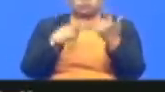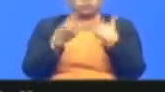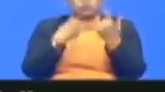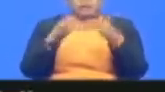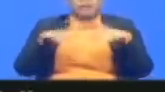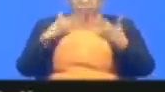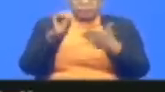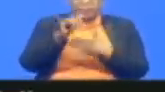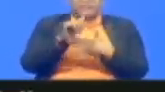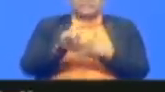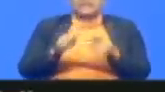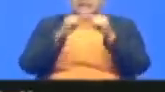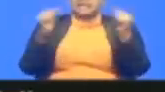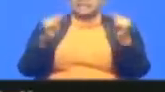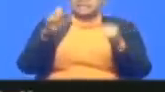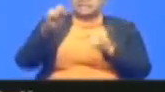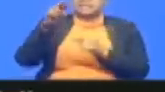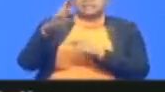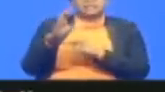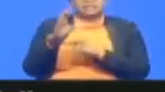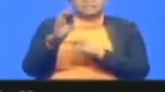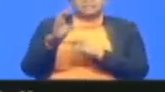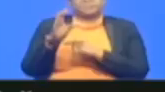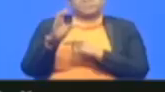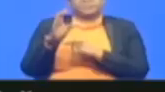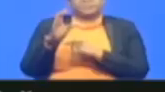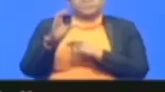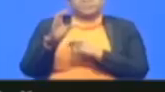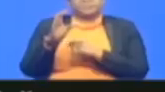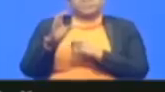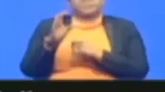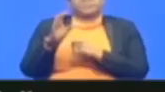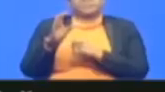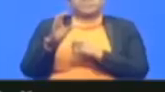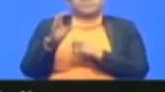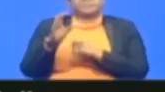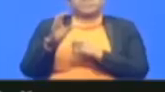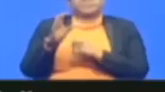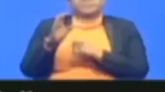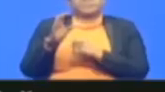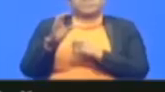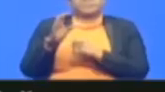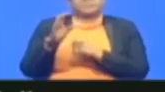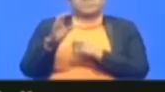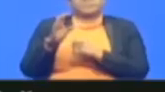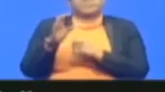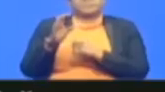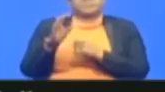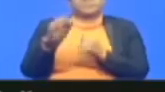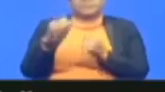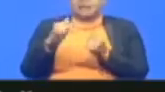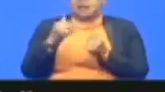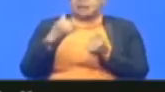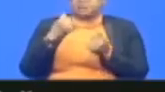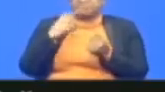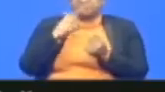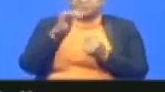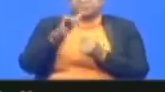them against the Salaries and Remuneration Commission. I certify the application urgent.